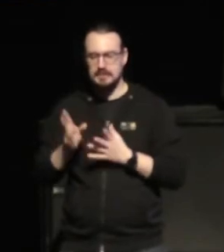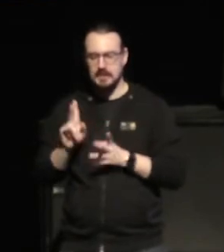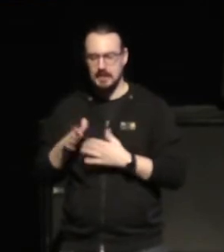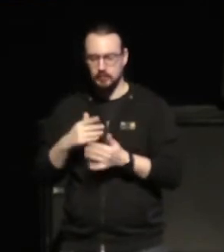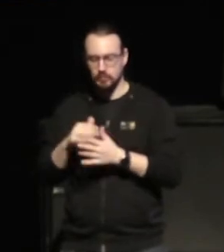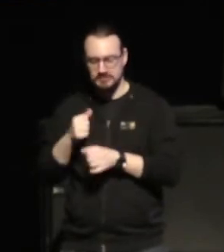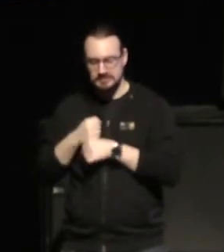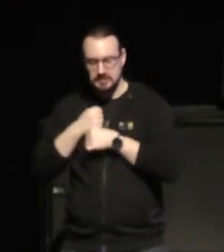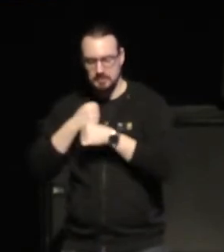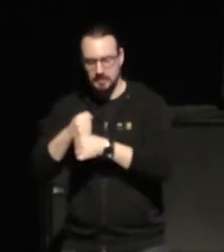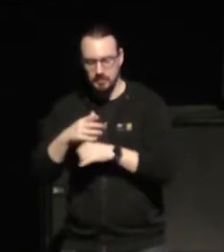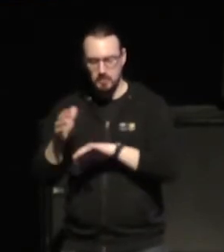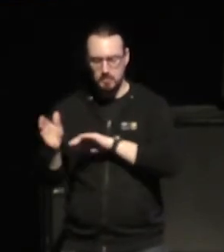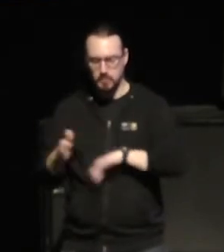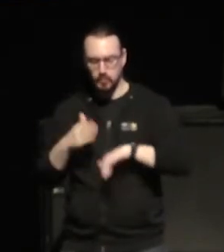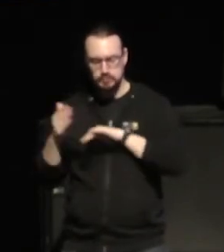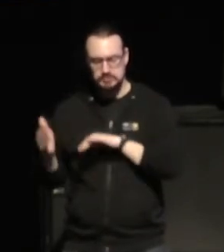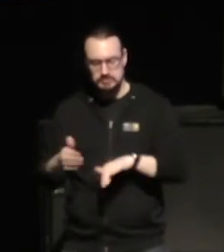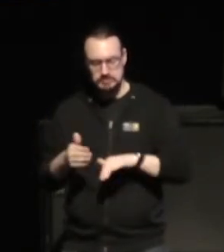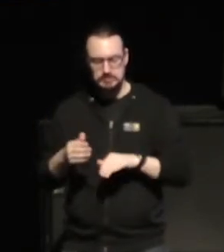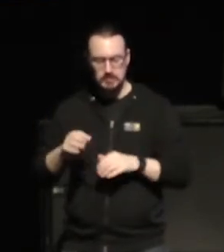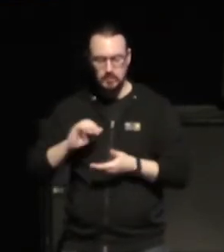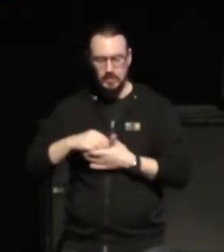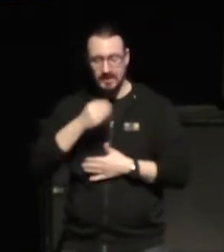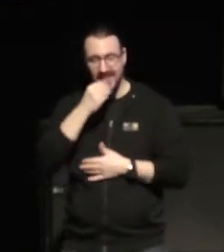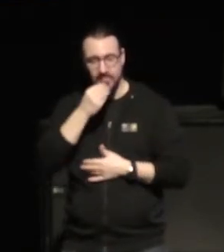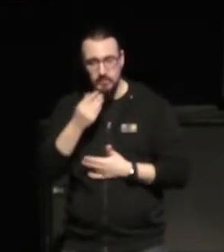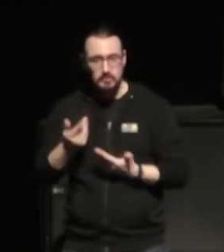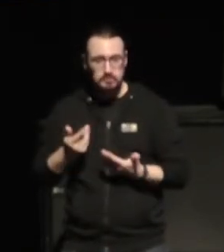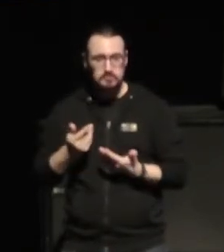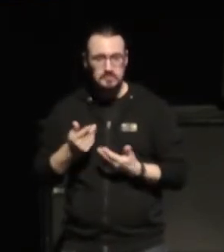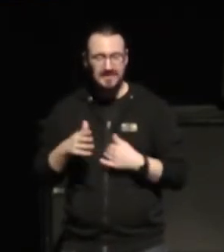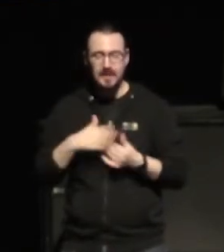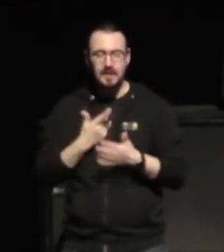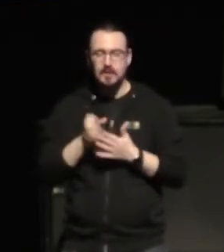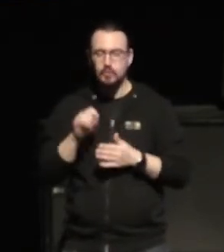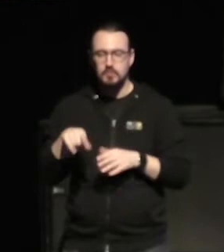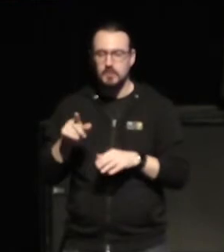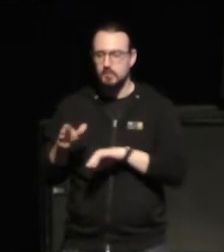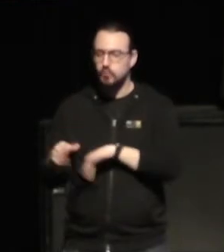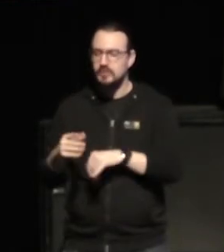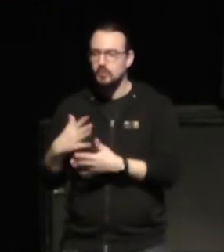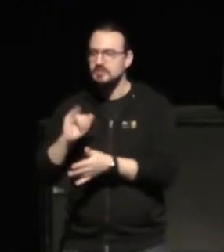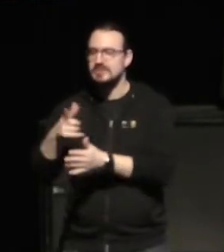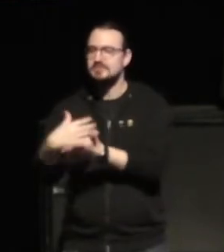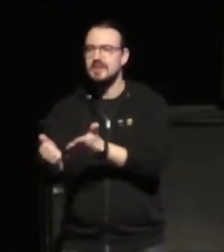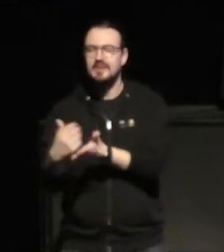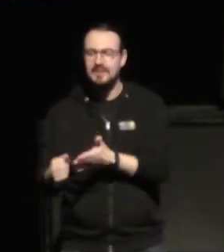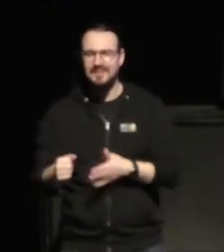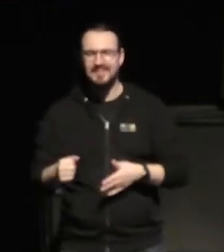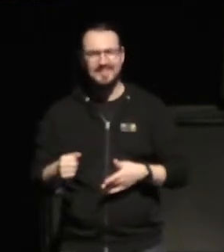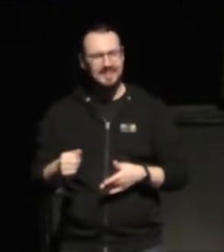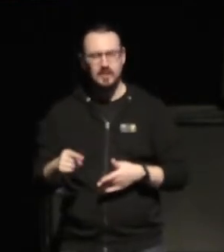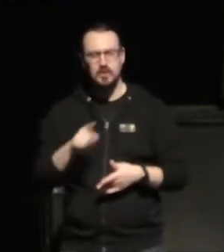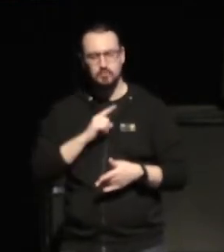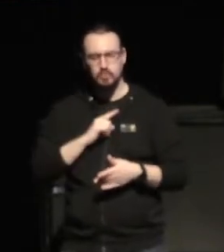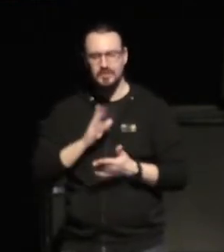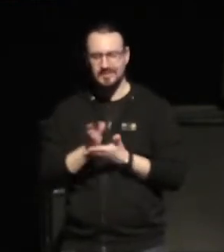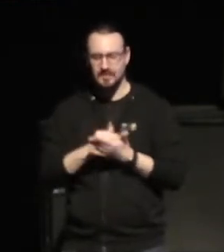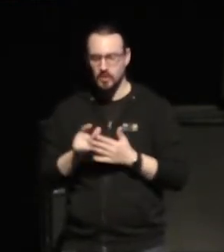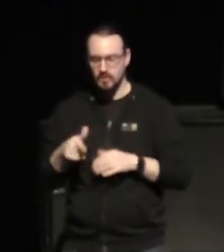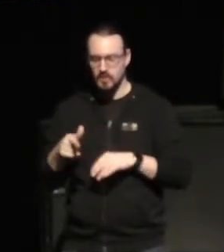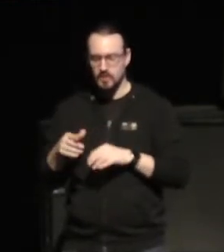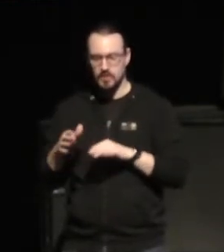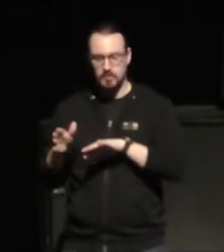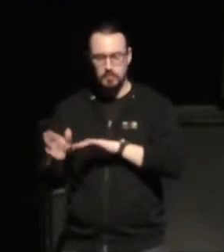sustainability. It's like produce to eat. It's not like producing to sell. Major part of the production